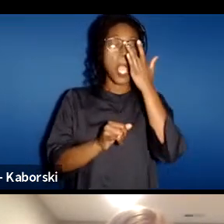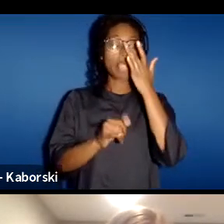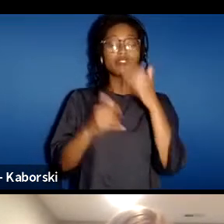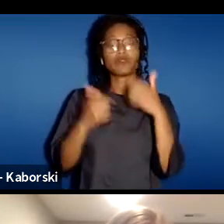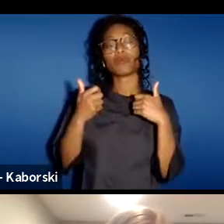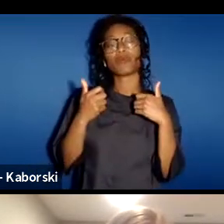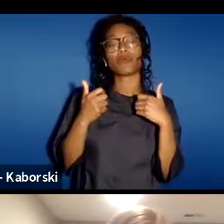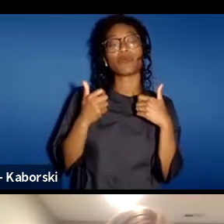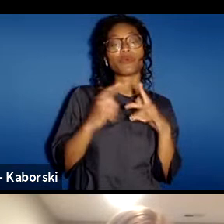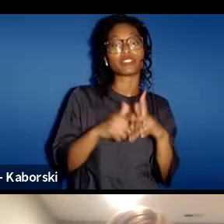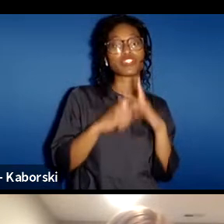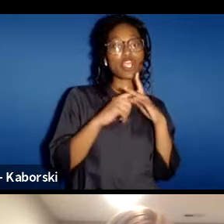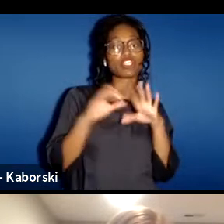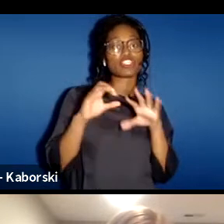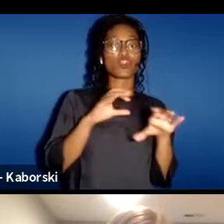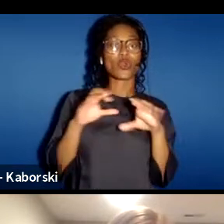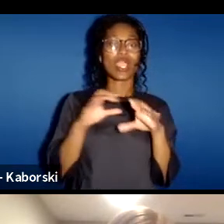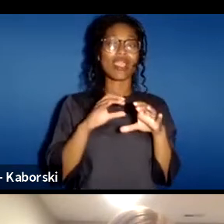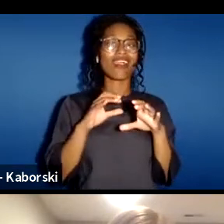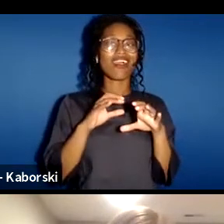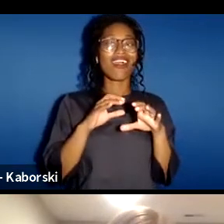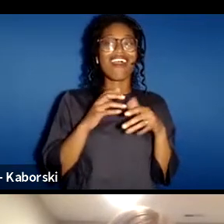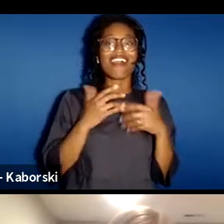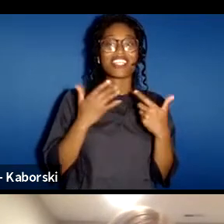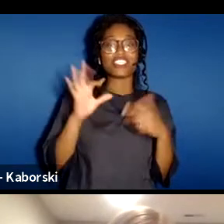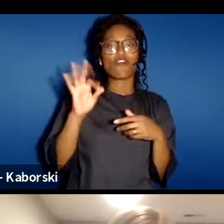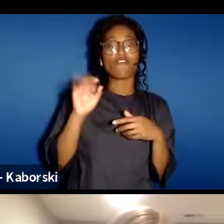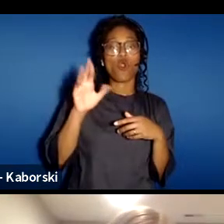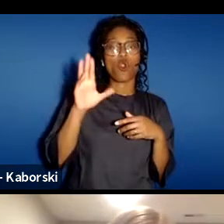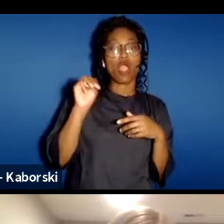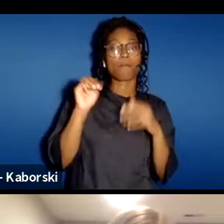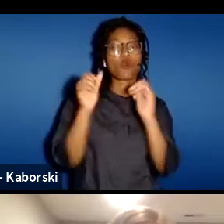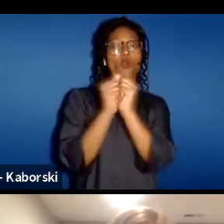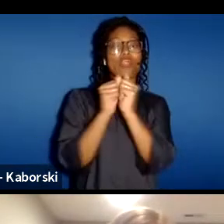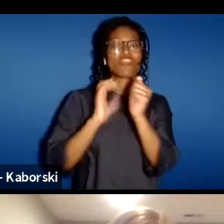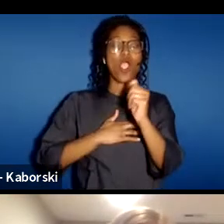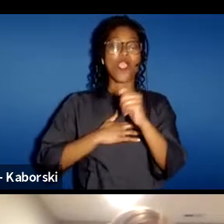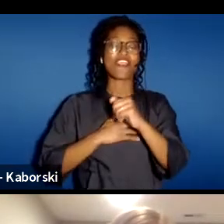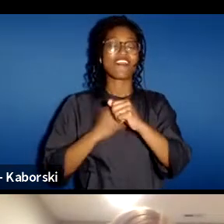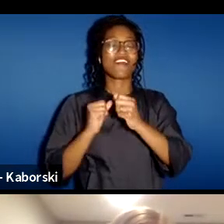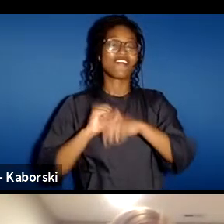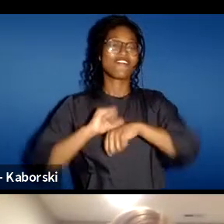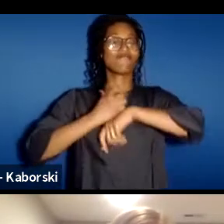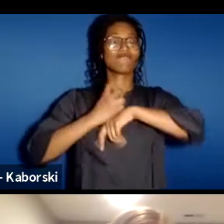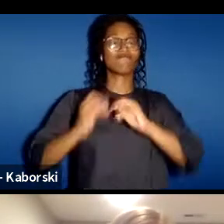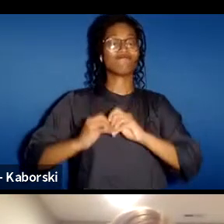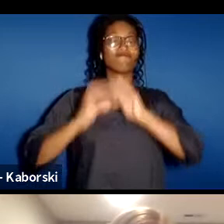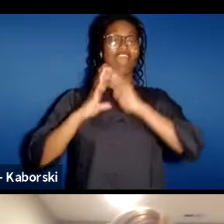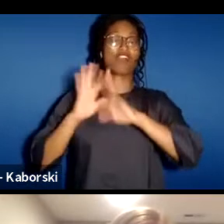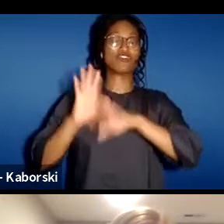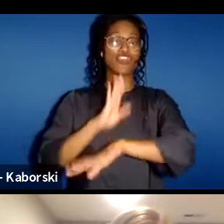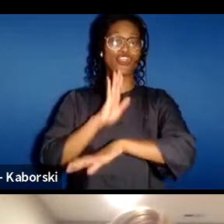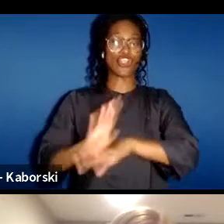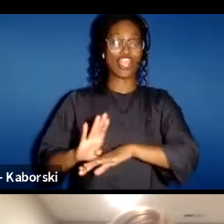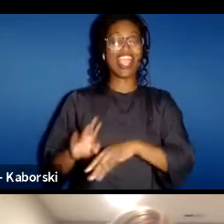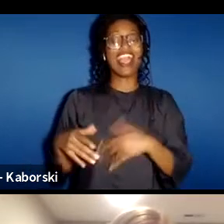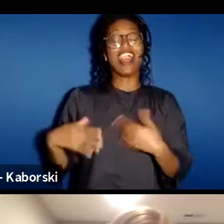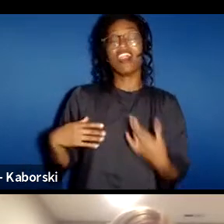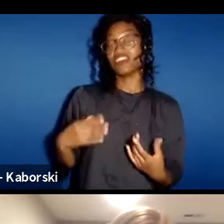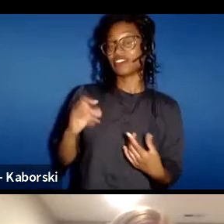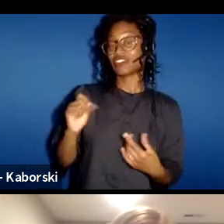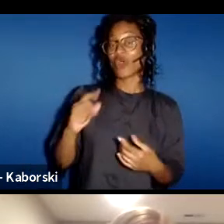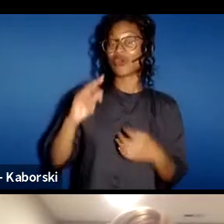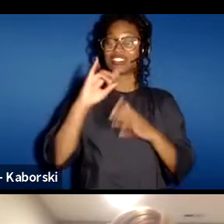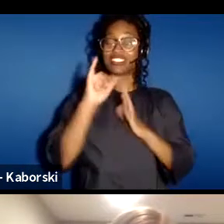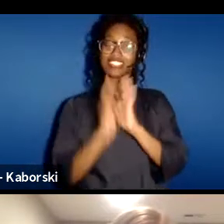doing sort of these forums with our founder. So you kind of shift from sort of designing POS